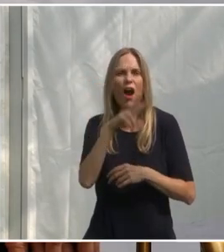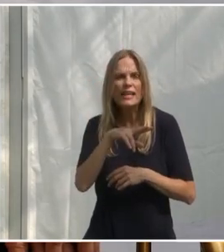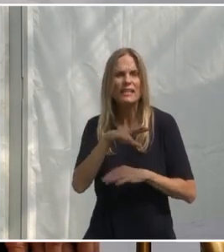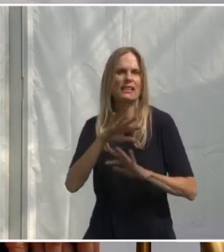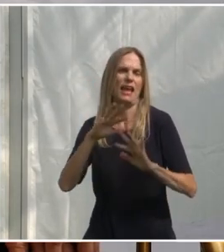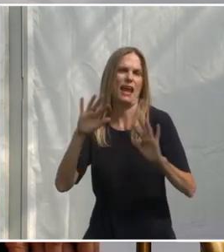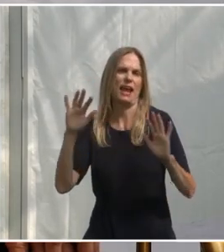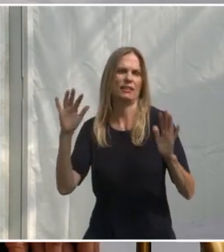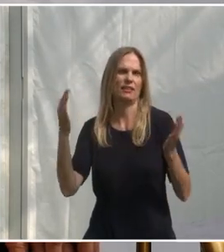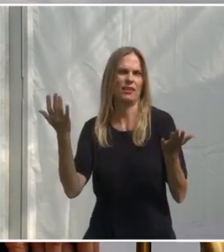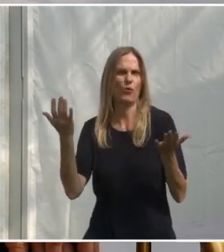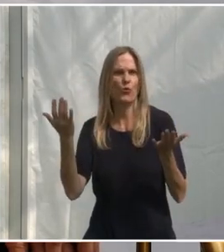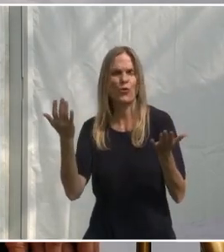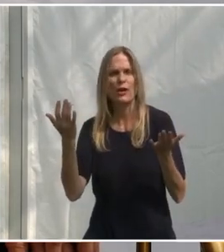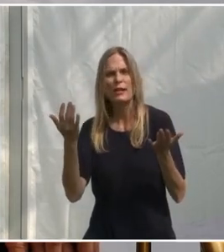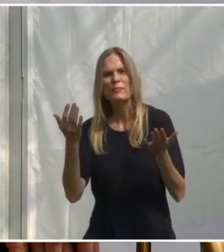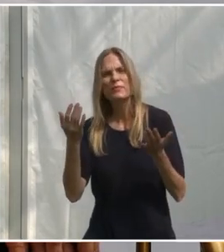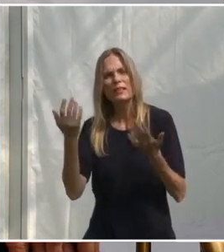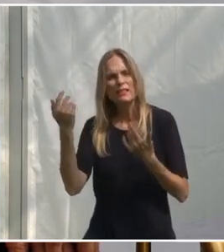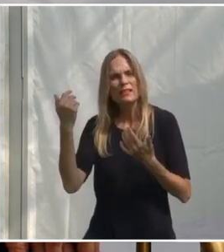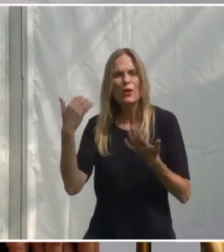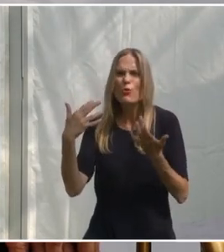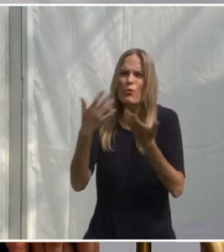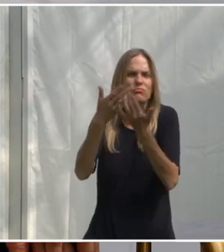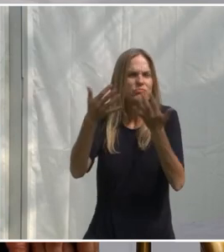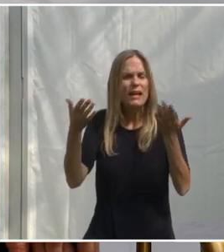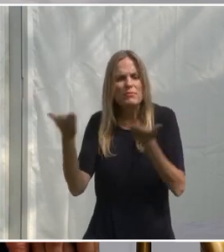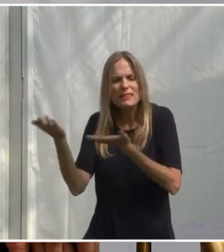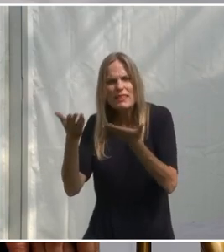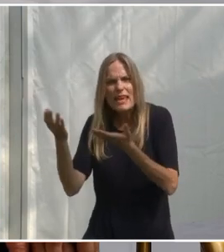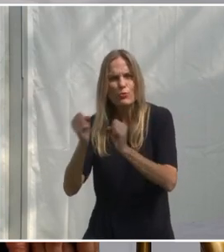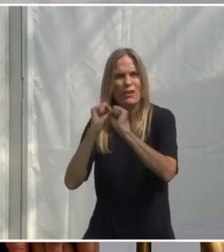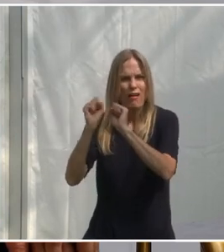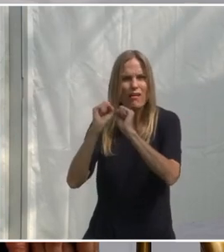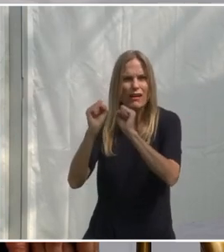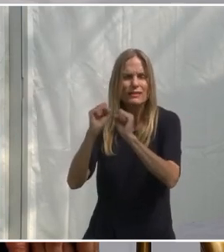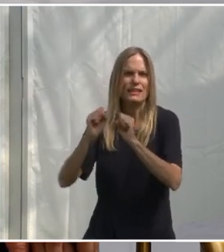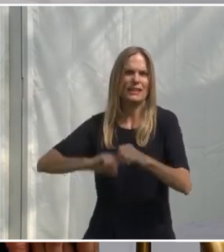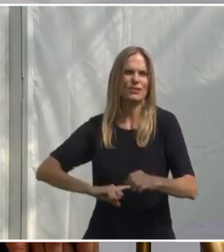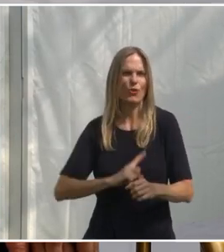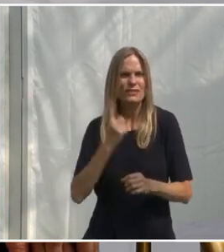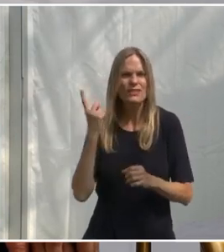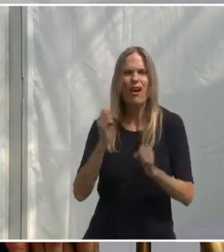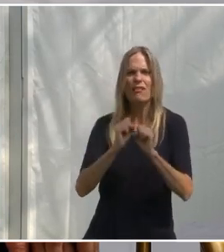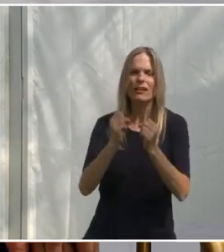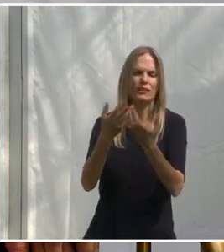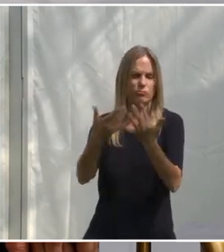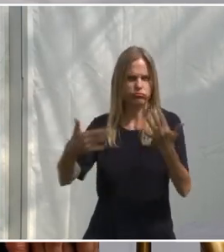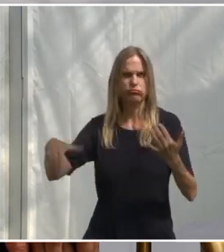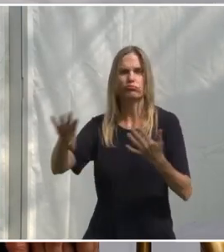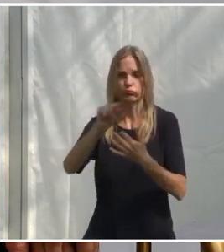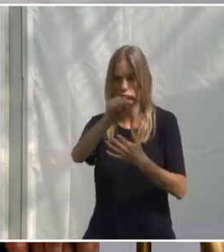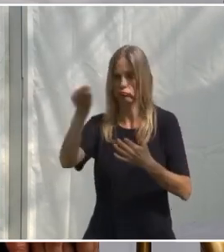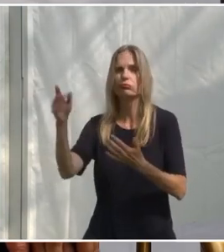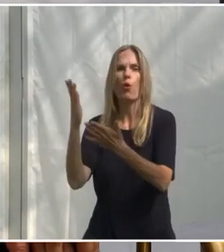physical infrastructure exists, the social infrastructure guarantees of social infrastructure exist.